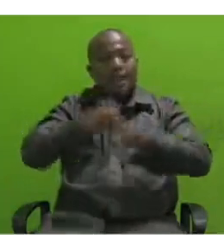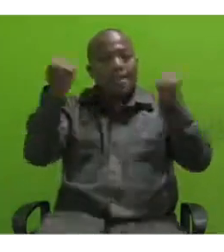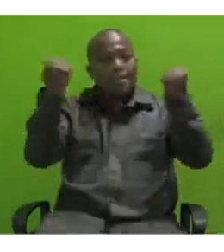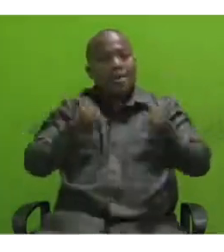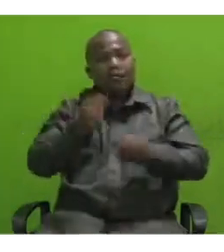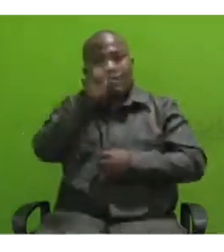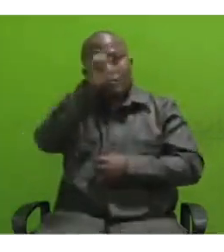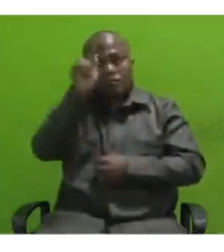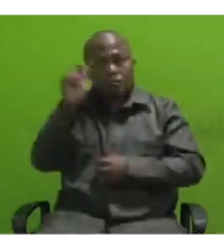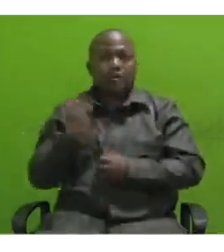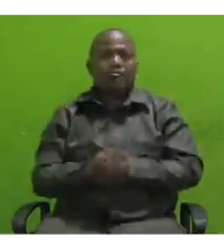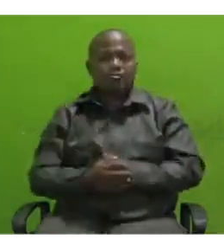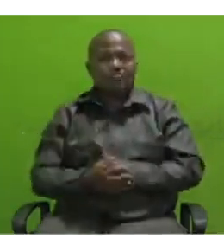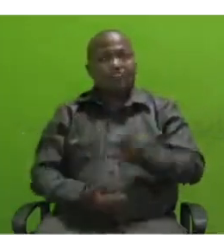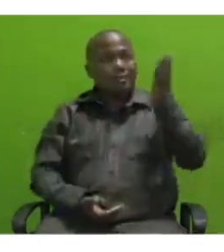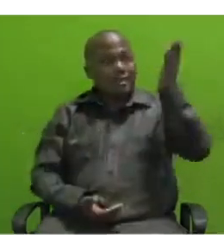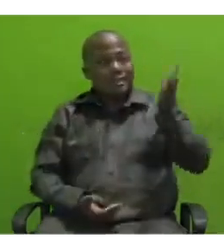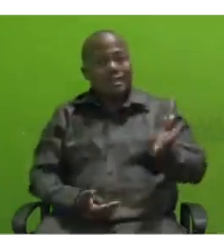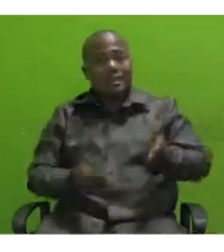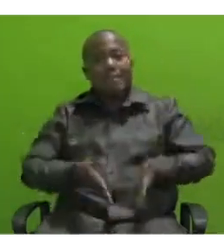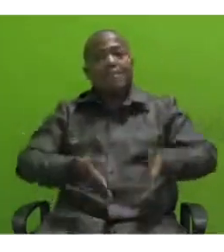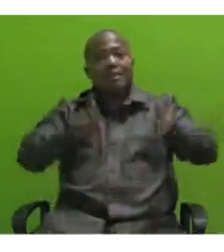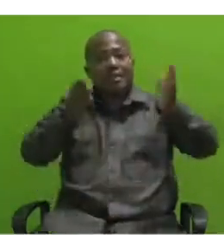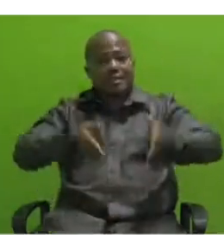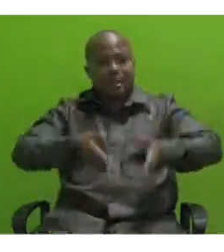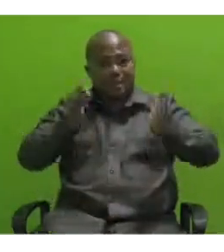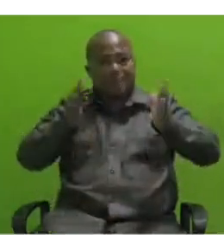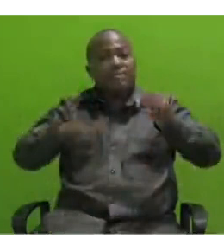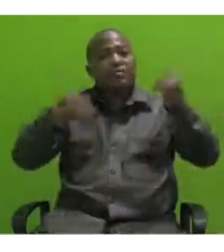square. So this method of